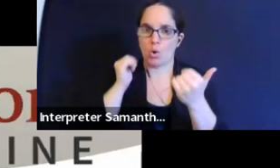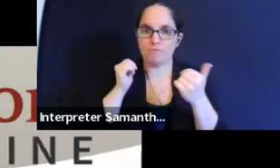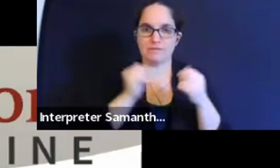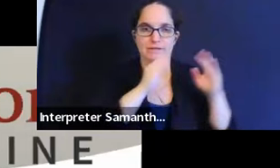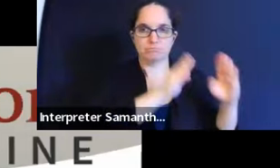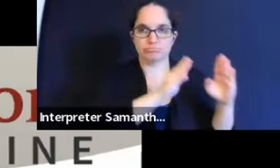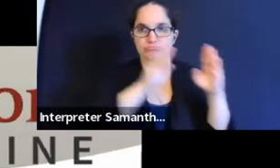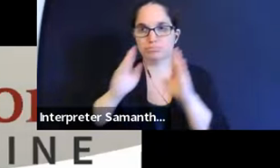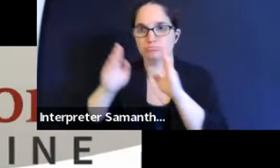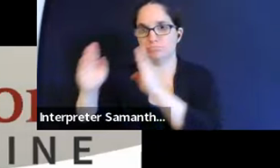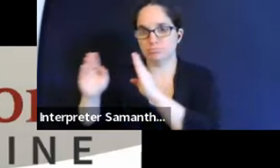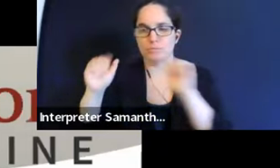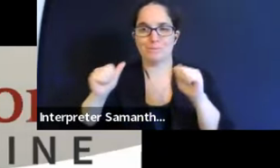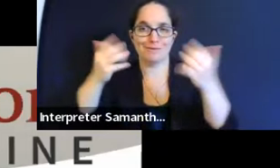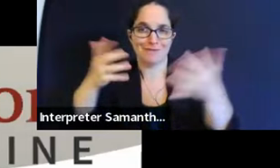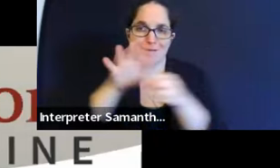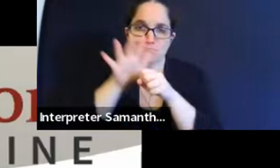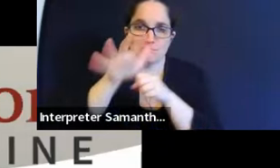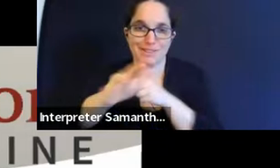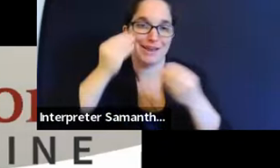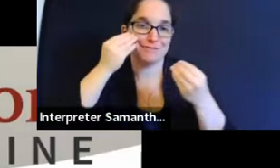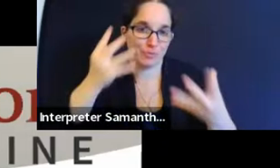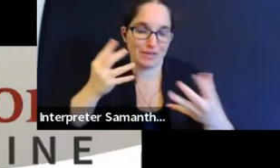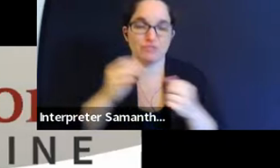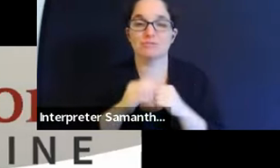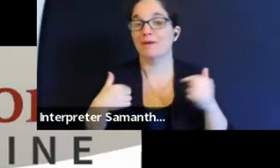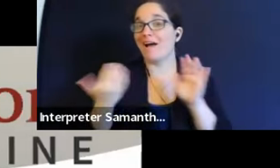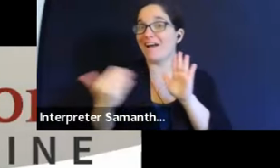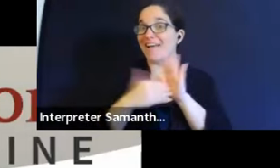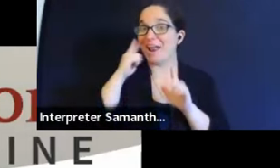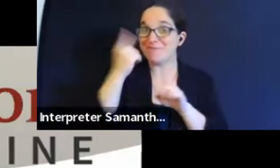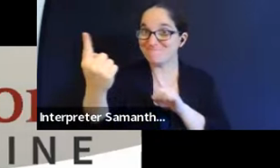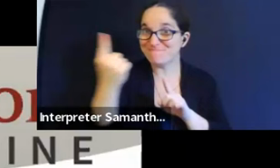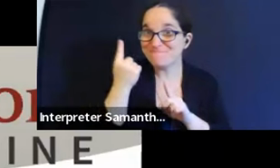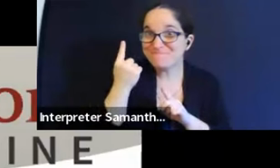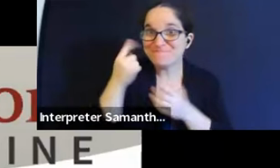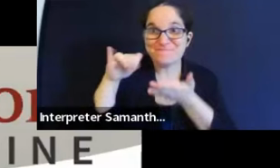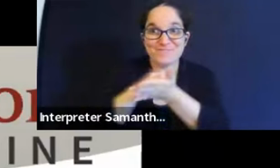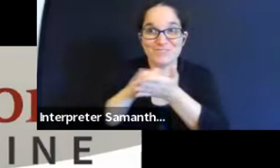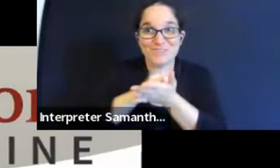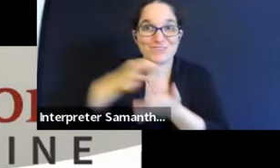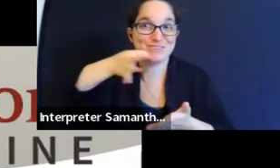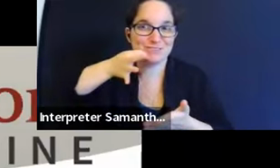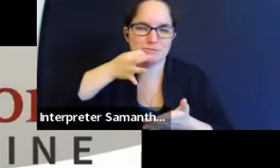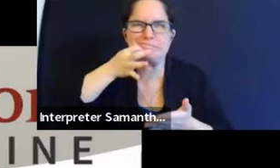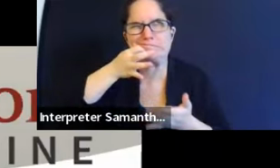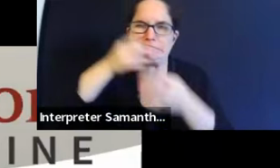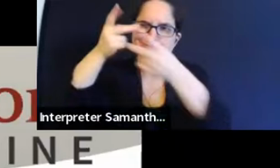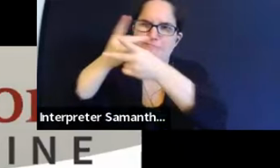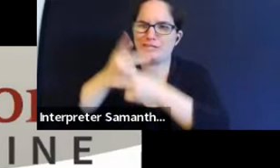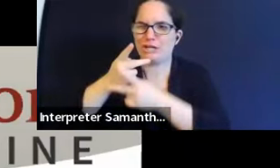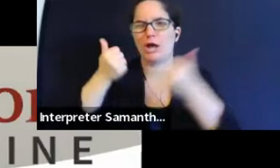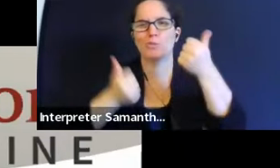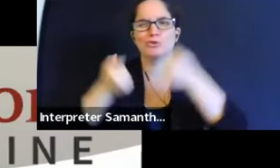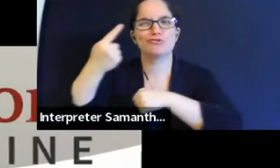give you plenty of information. And as Sharon said, I will be coming out to New York. We're figuring out when, but we'll be coming out and doing more